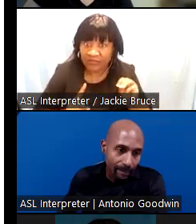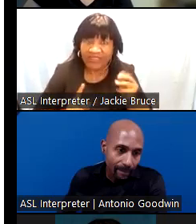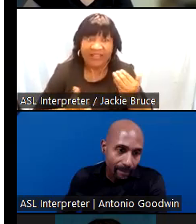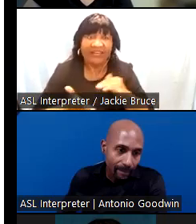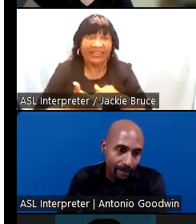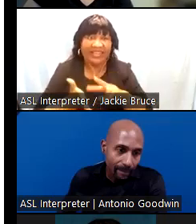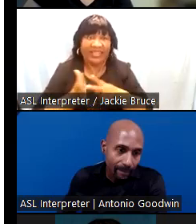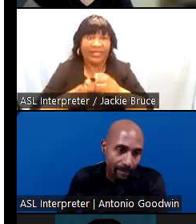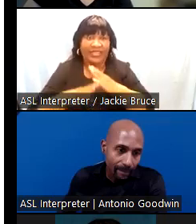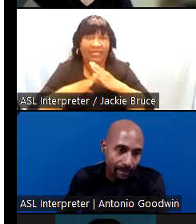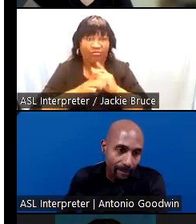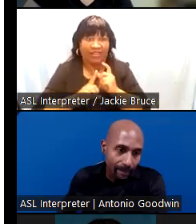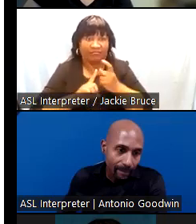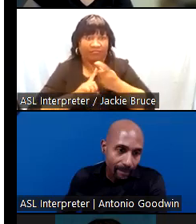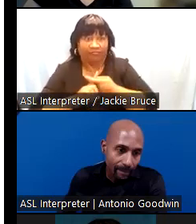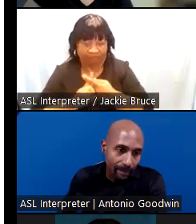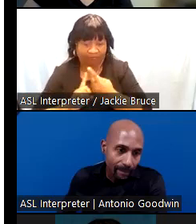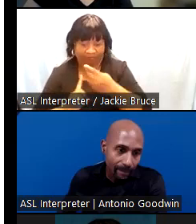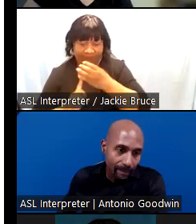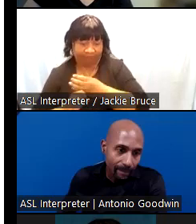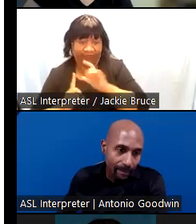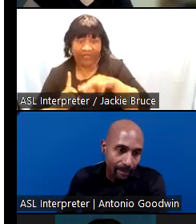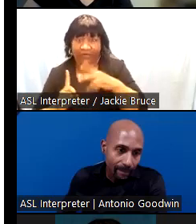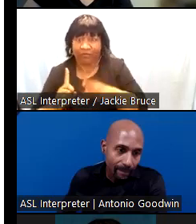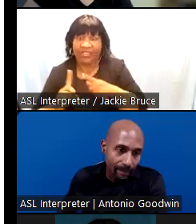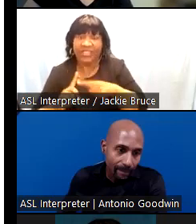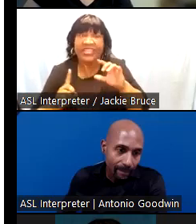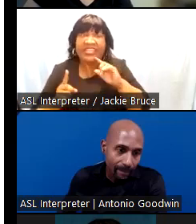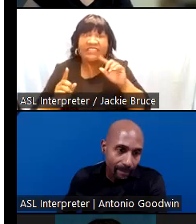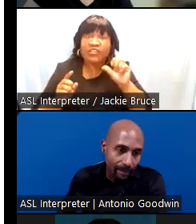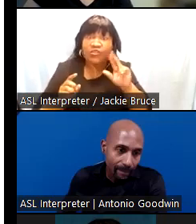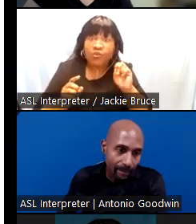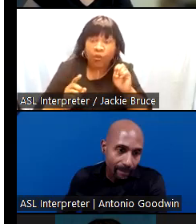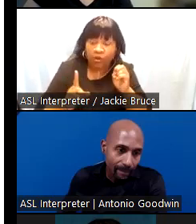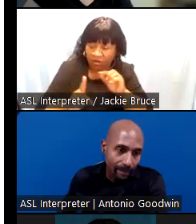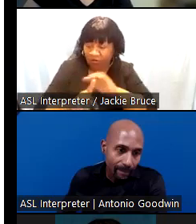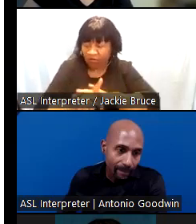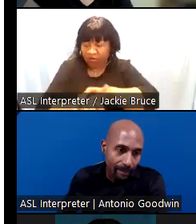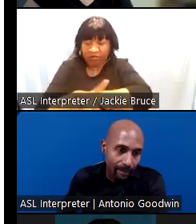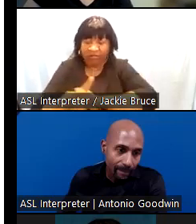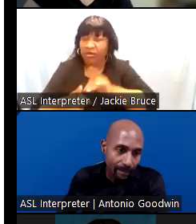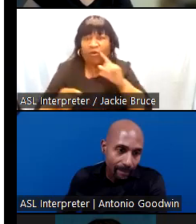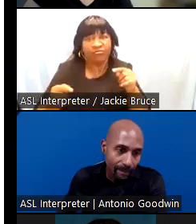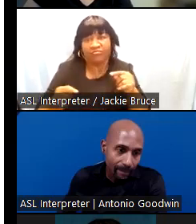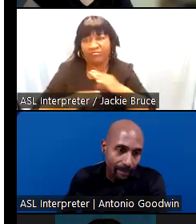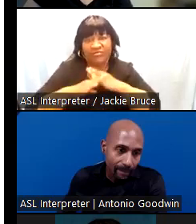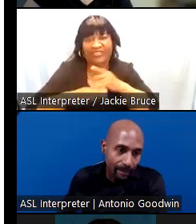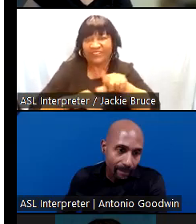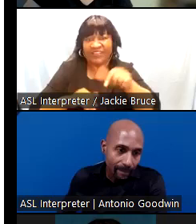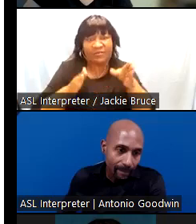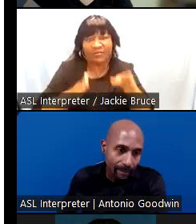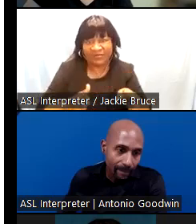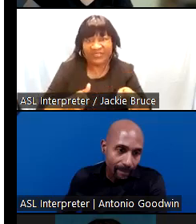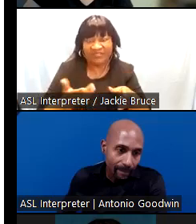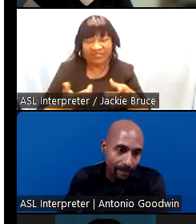only protect what they cover. So if the store is not under the condom, it's not going to protect the other person from getting